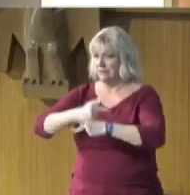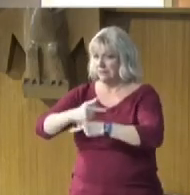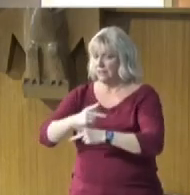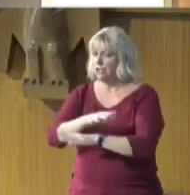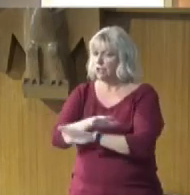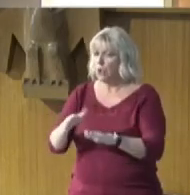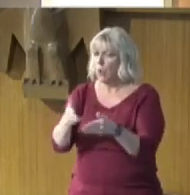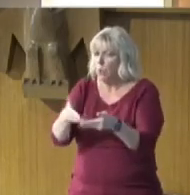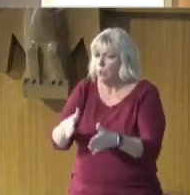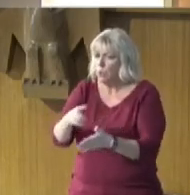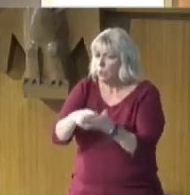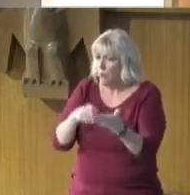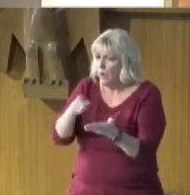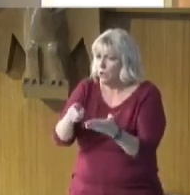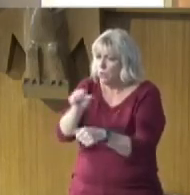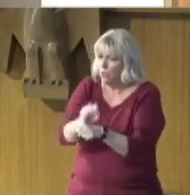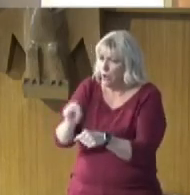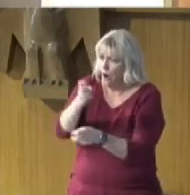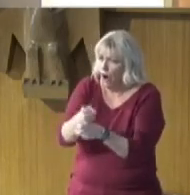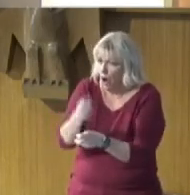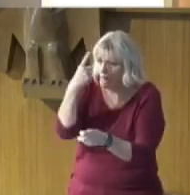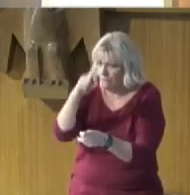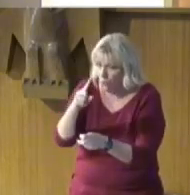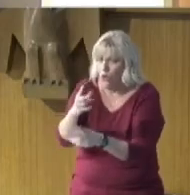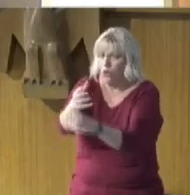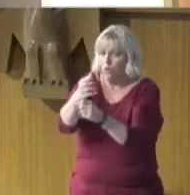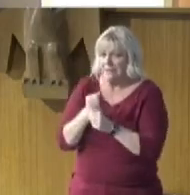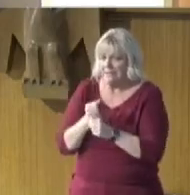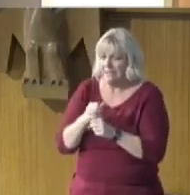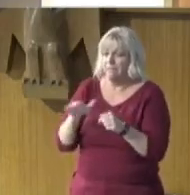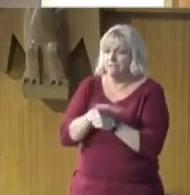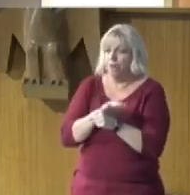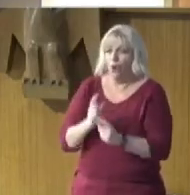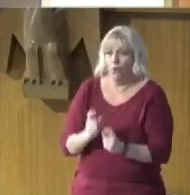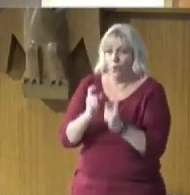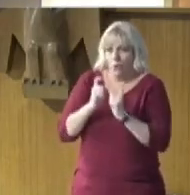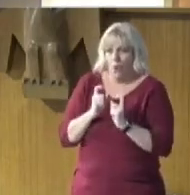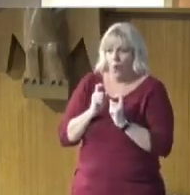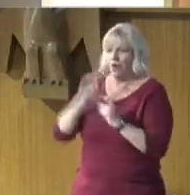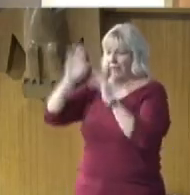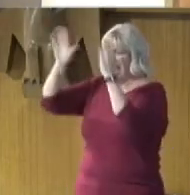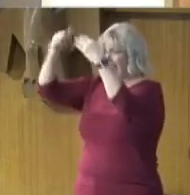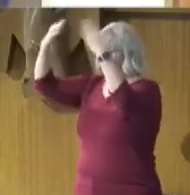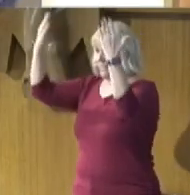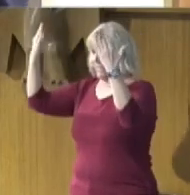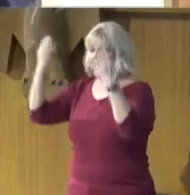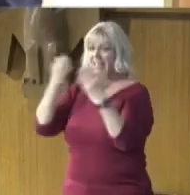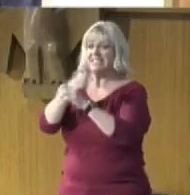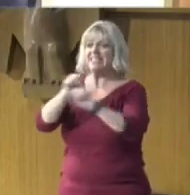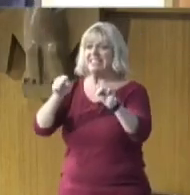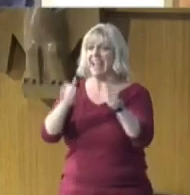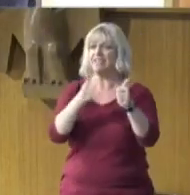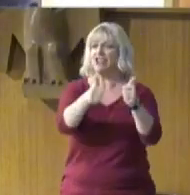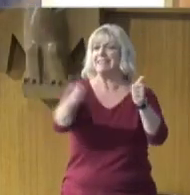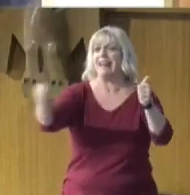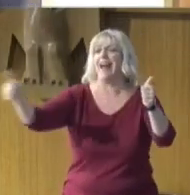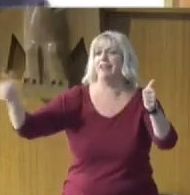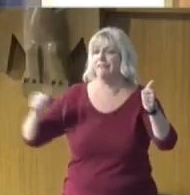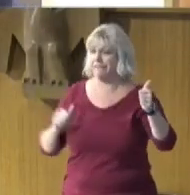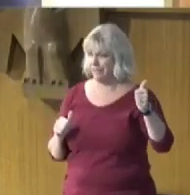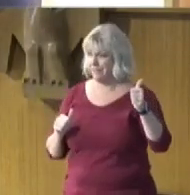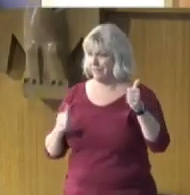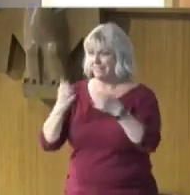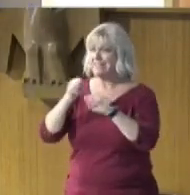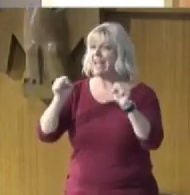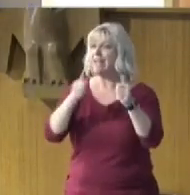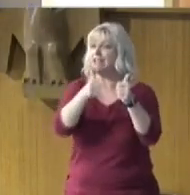for, but may receive a full reward, aka heaven. In other words, verse 8 says, save yourself. You